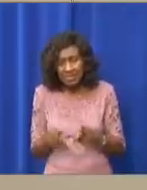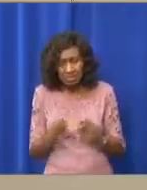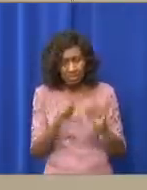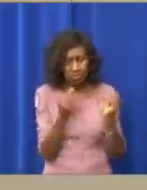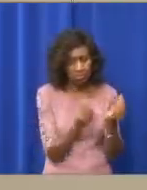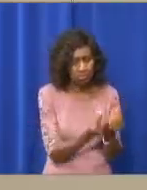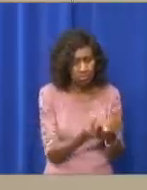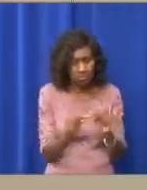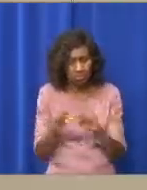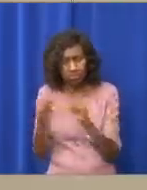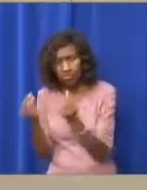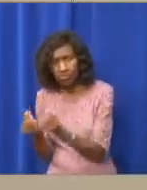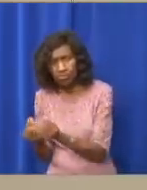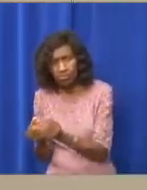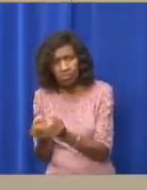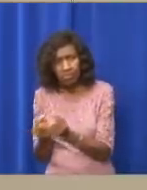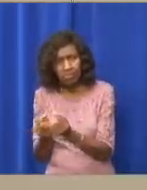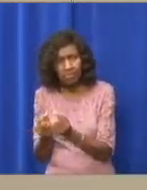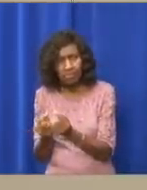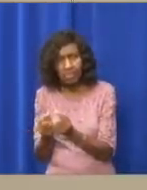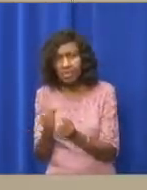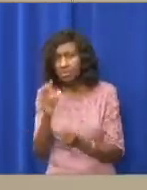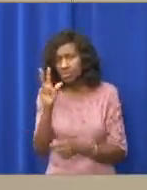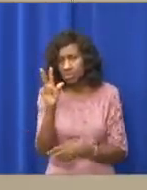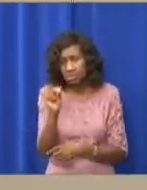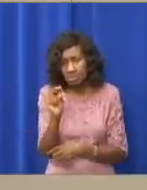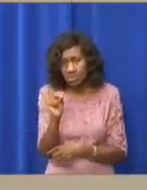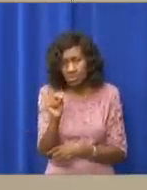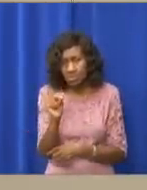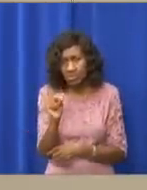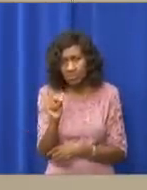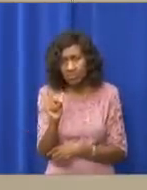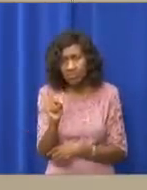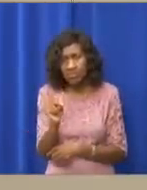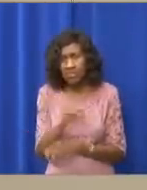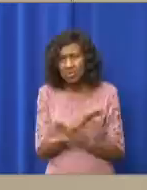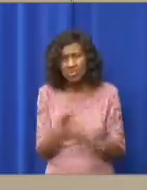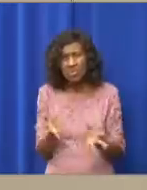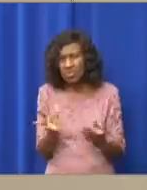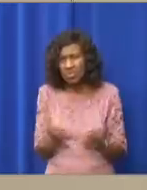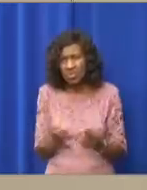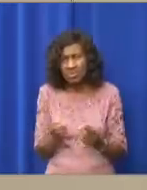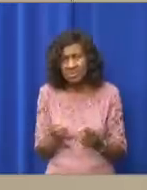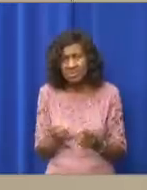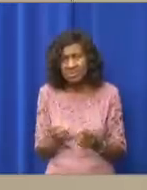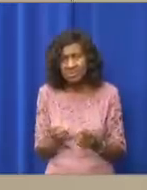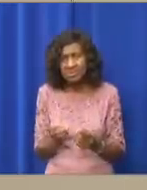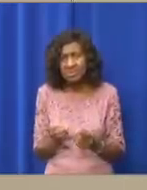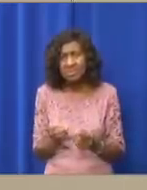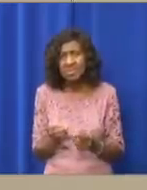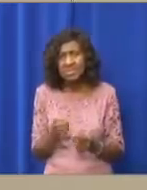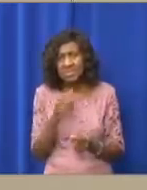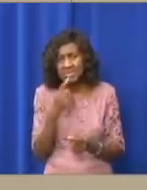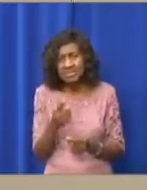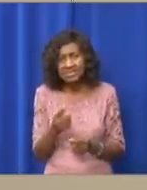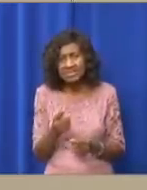restrictions are placed on in-water activity there. So while fishermen